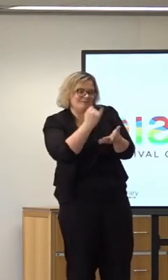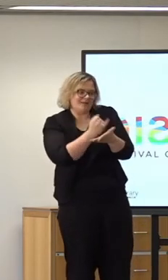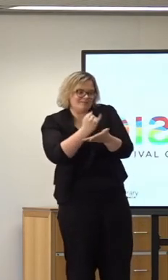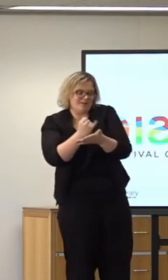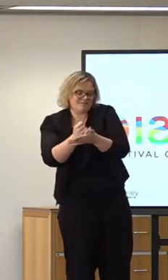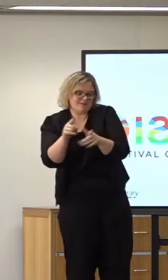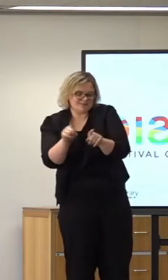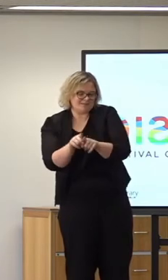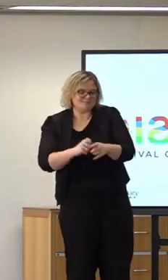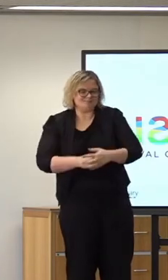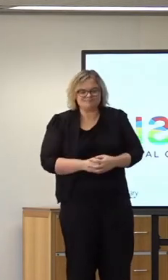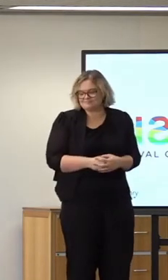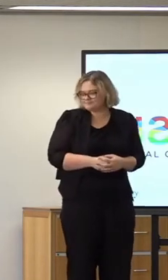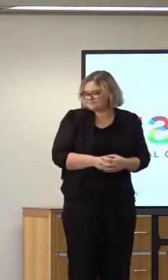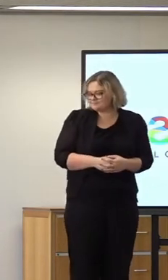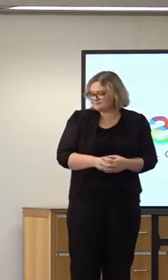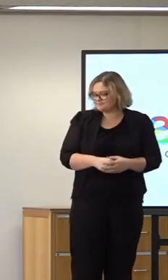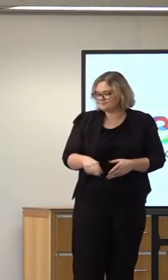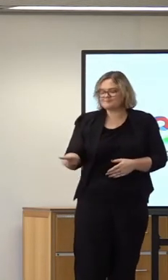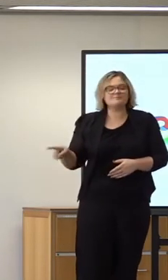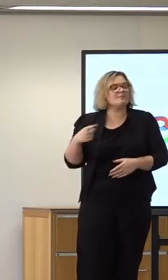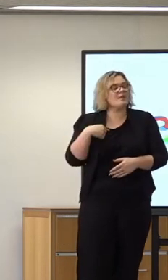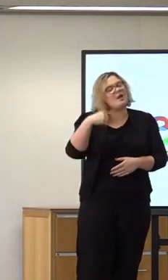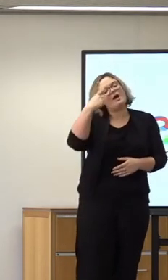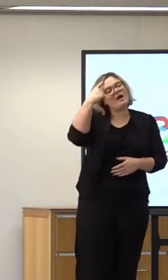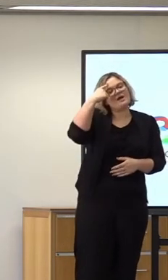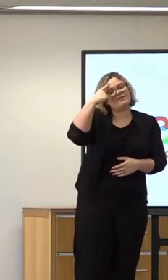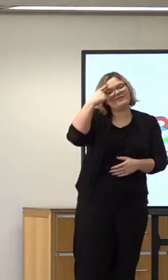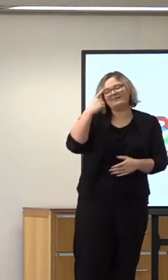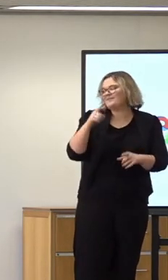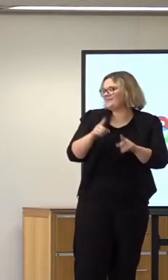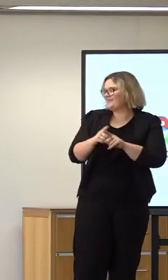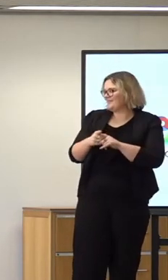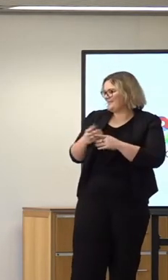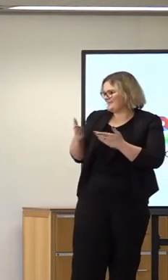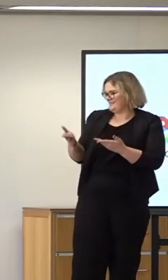definitely. I definitely think like that.